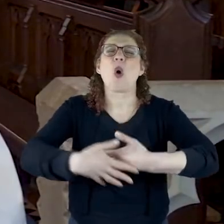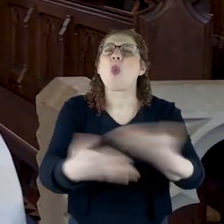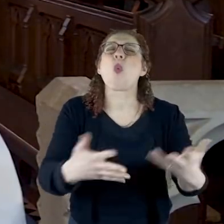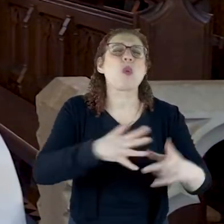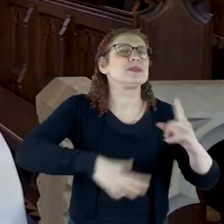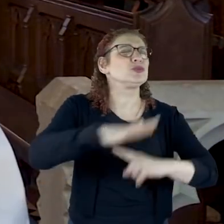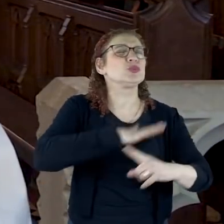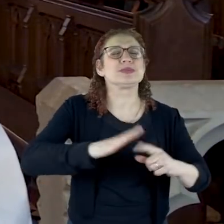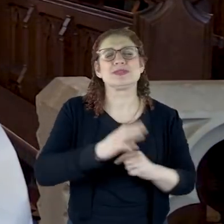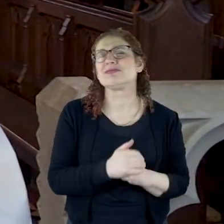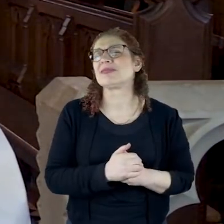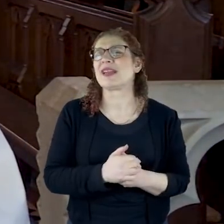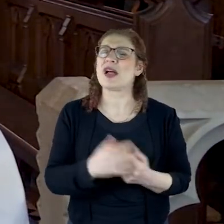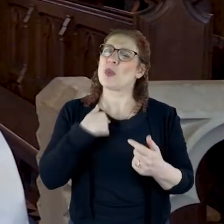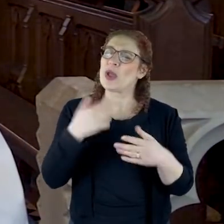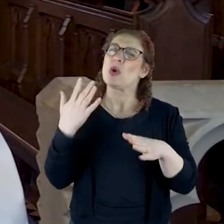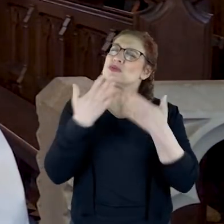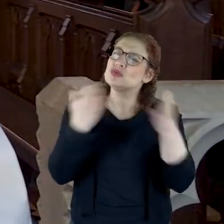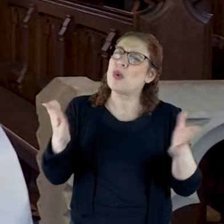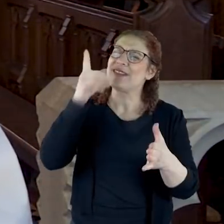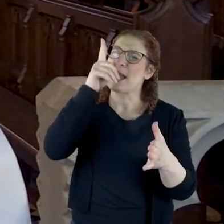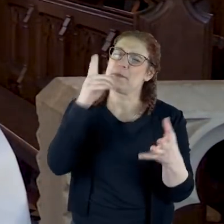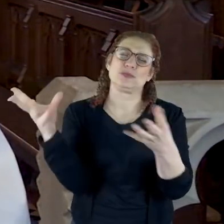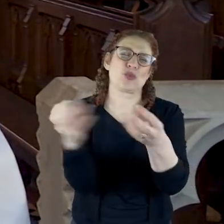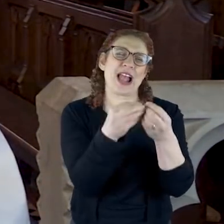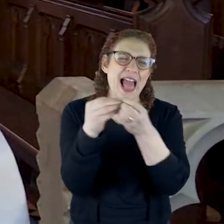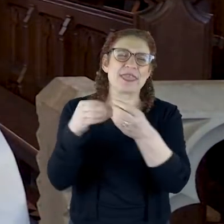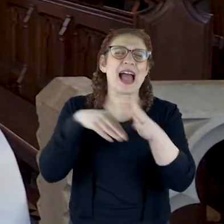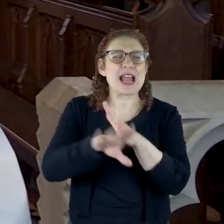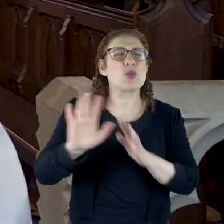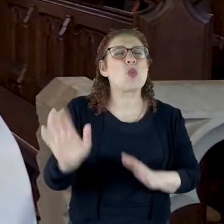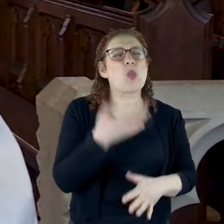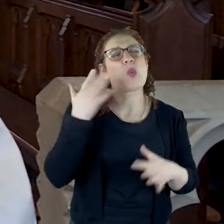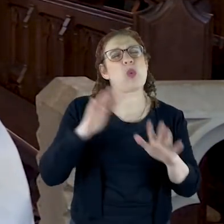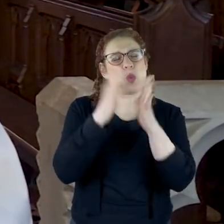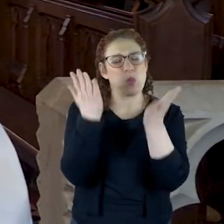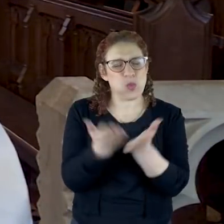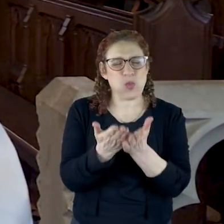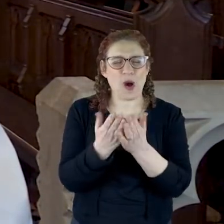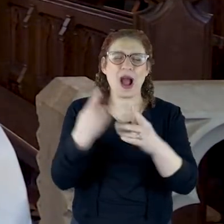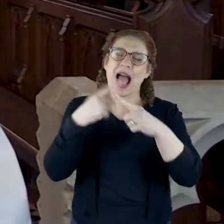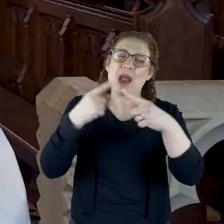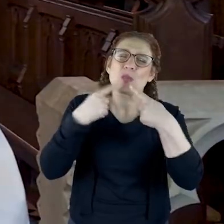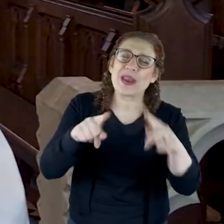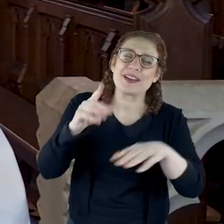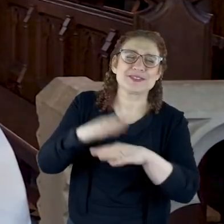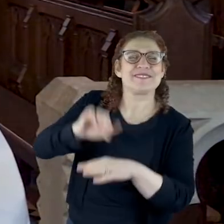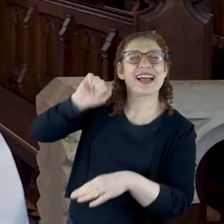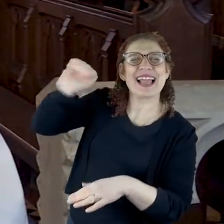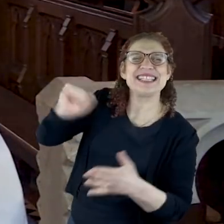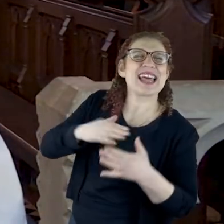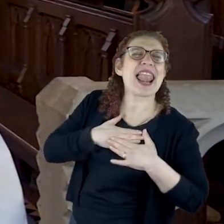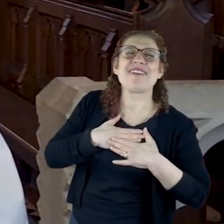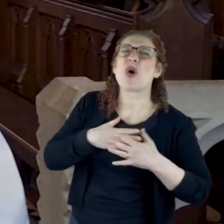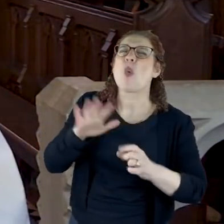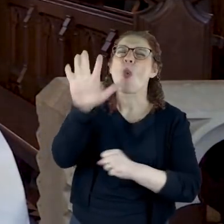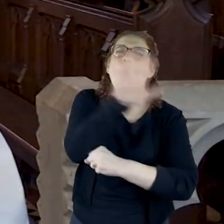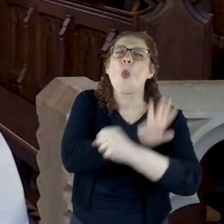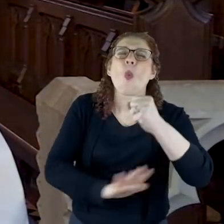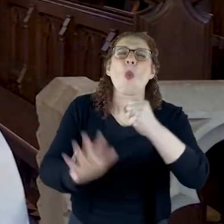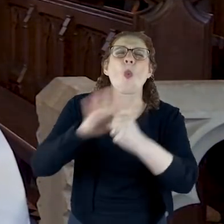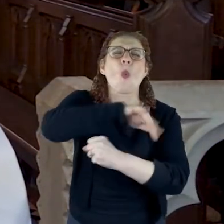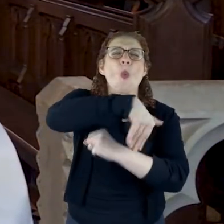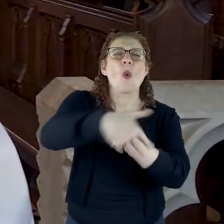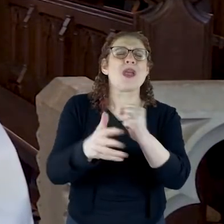walk of life, together serving him in his mission to the world, and together witnessing to his love on every continent and